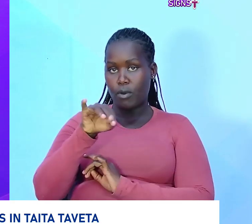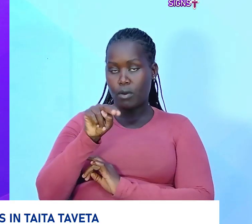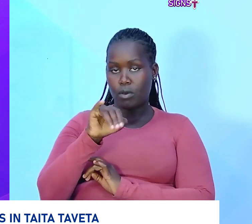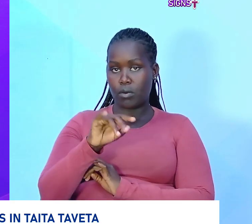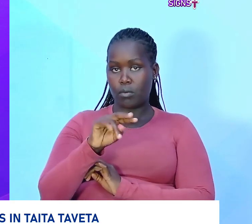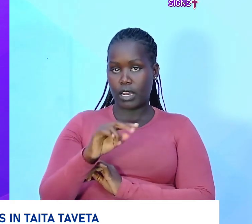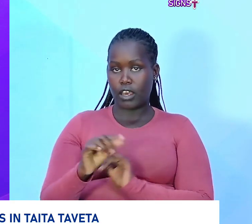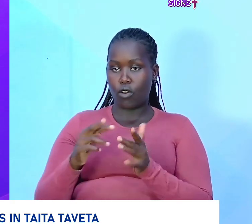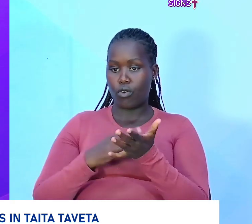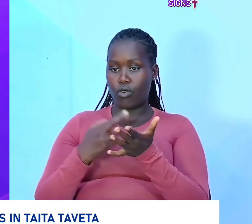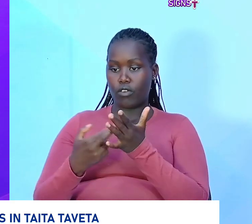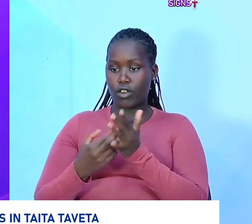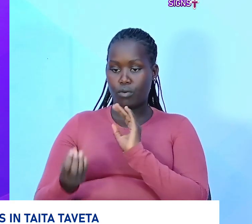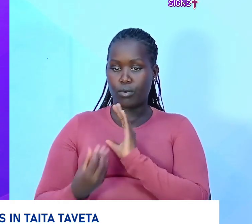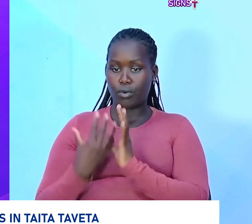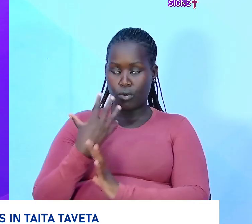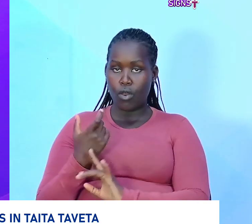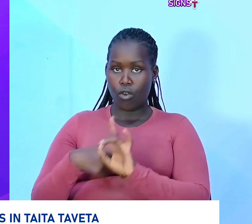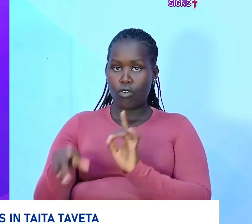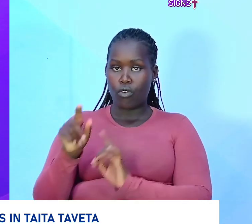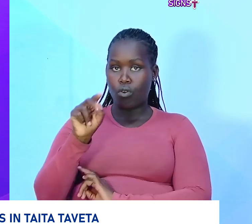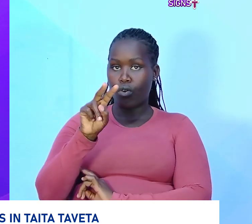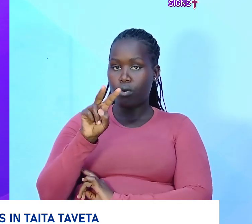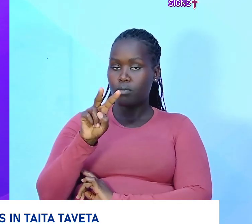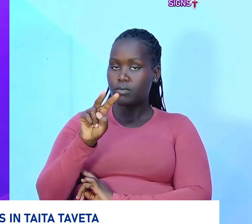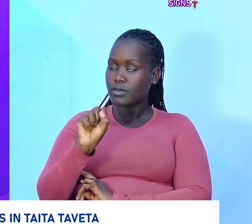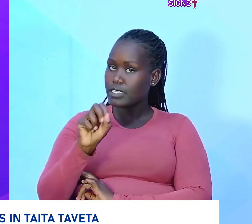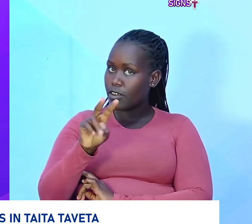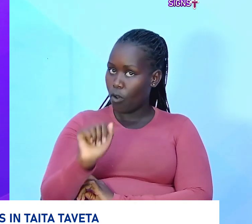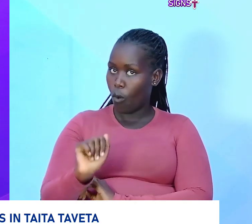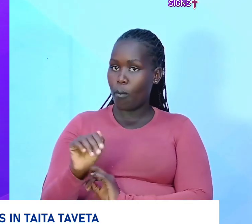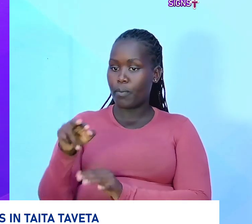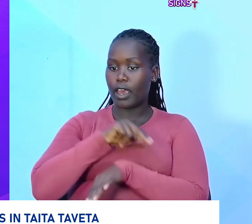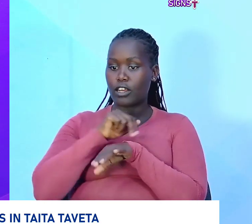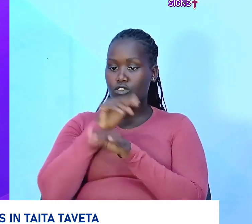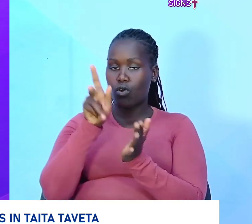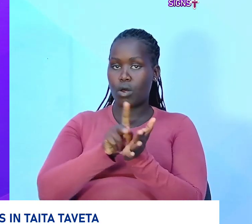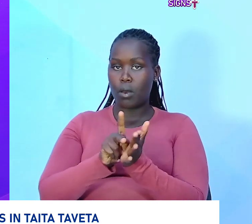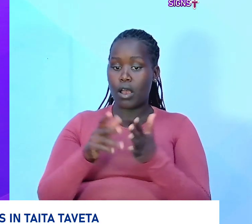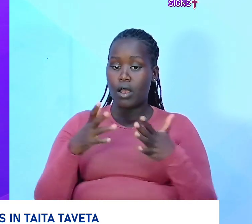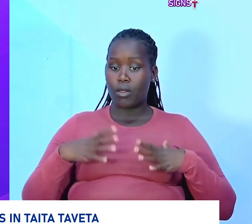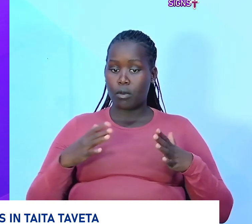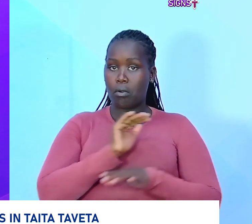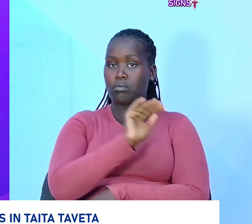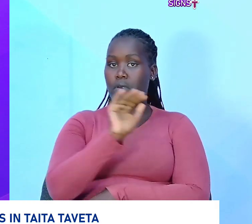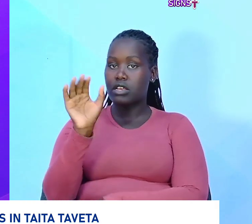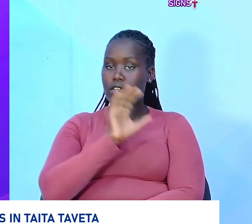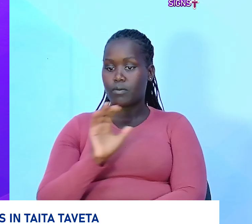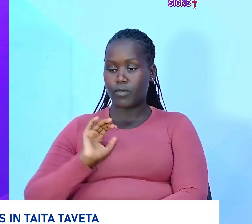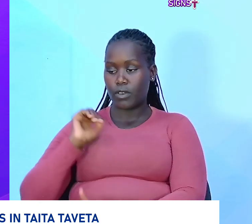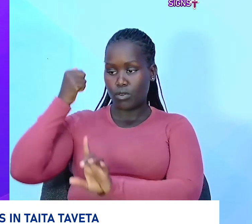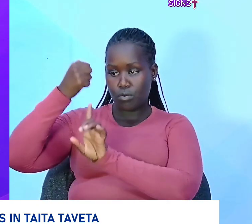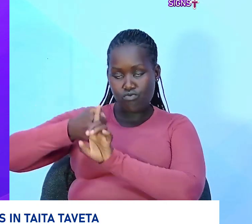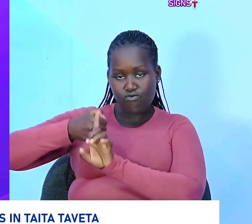or revenue generated from Tsavo National Park. Residents urged the committee to